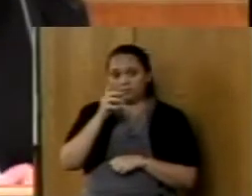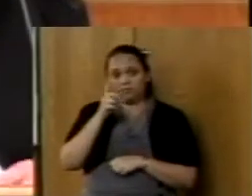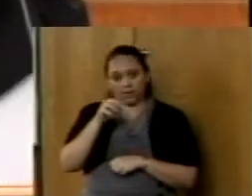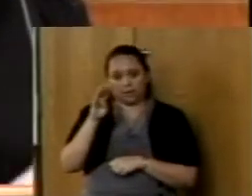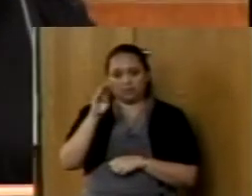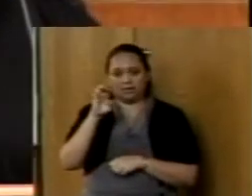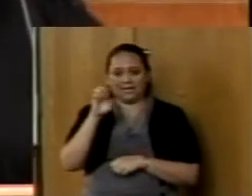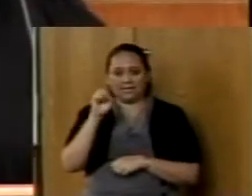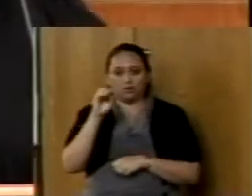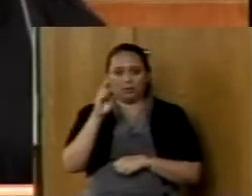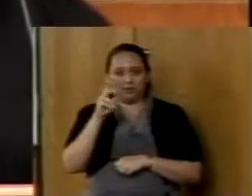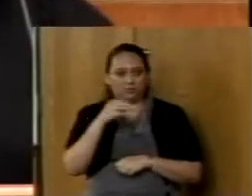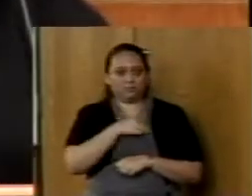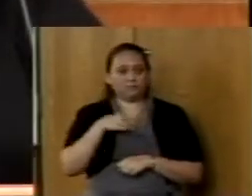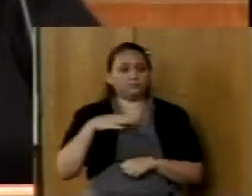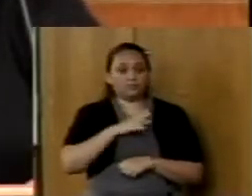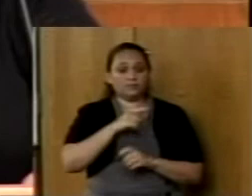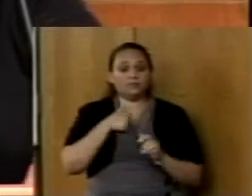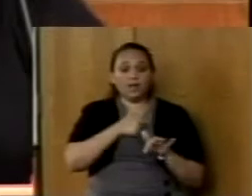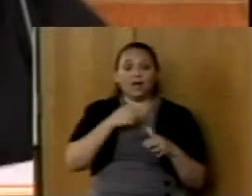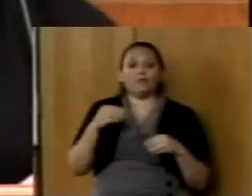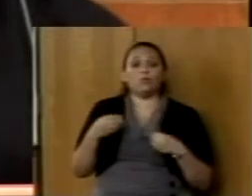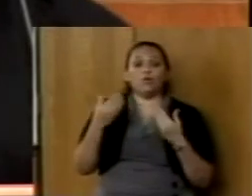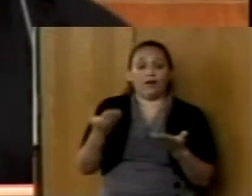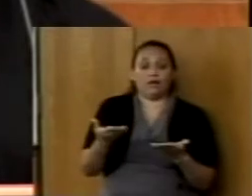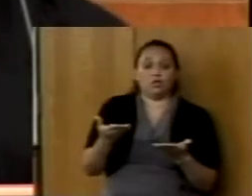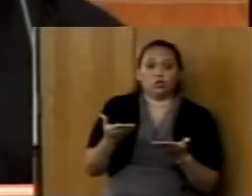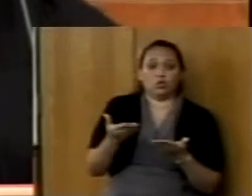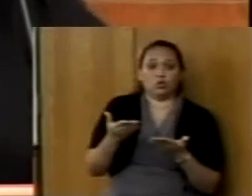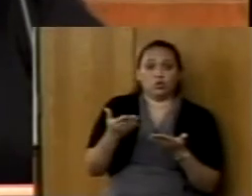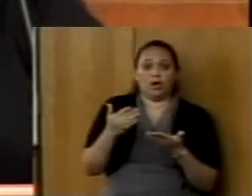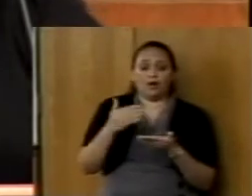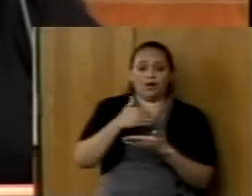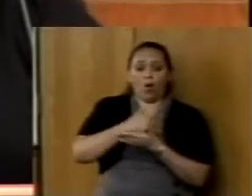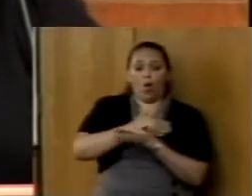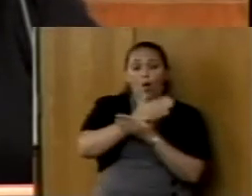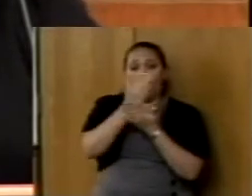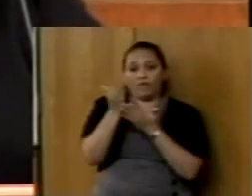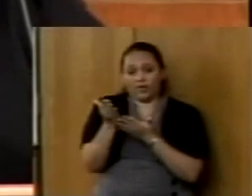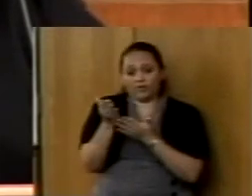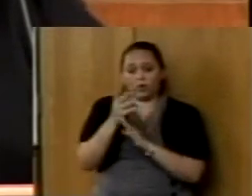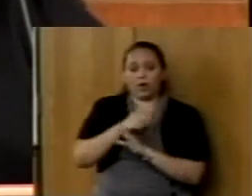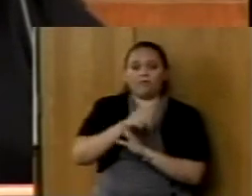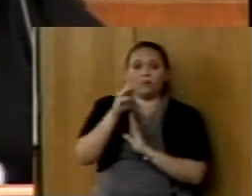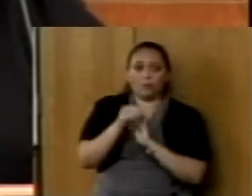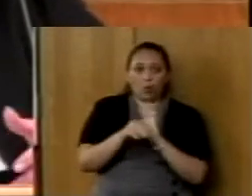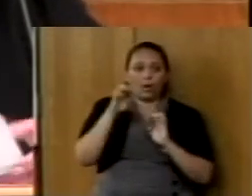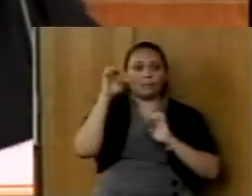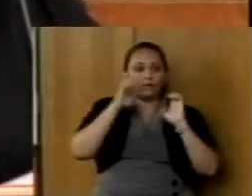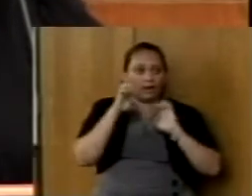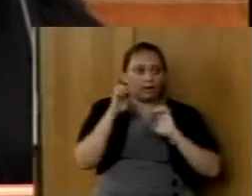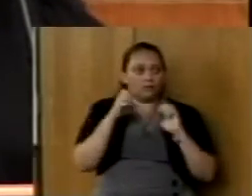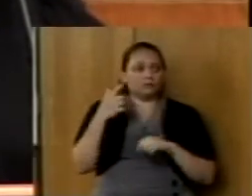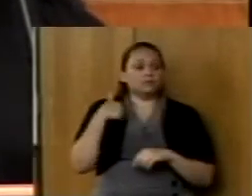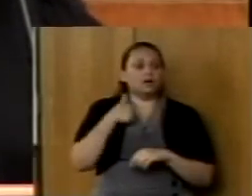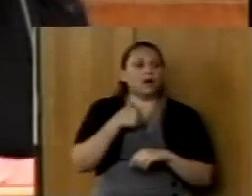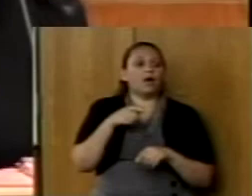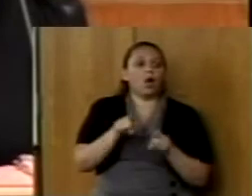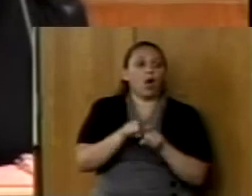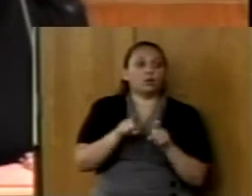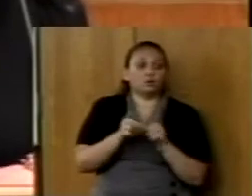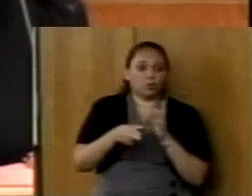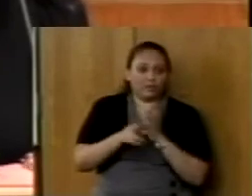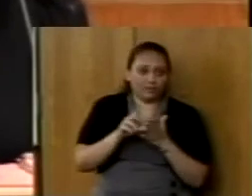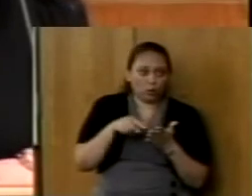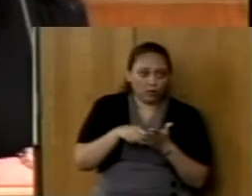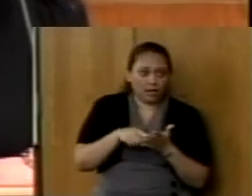have provided you with an overview of the program evaluation, and I also reviewed